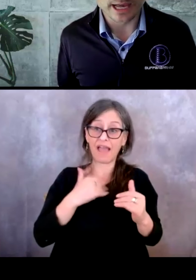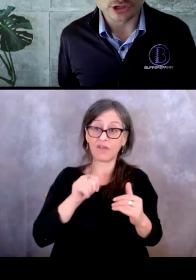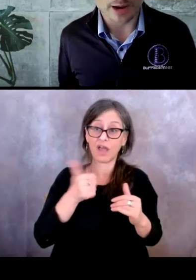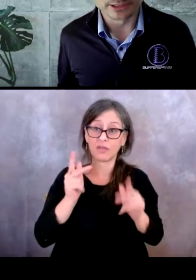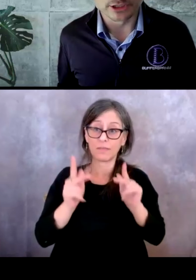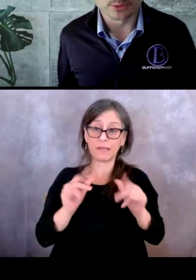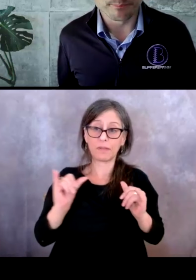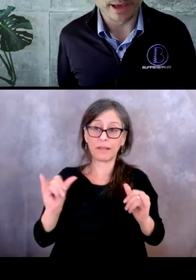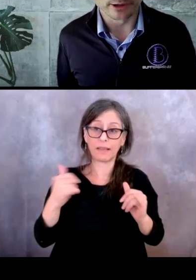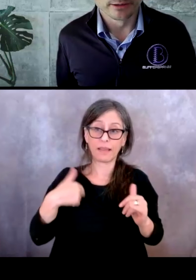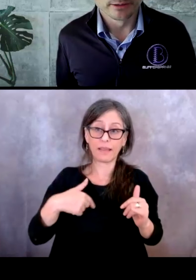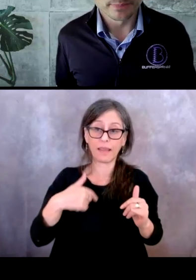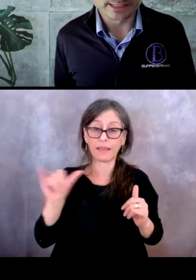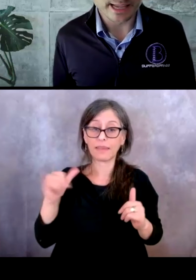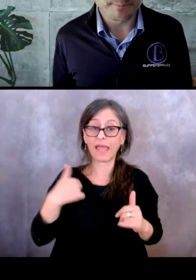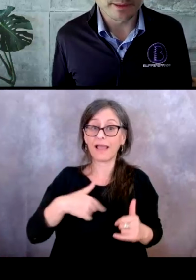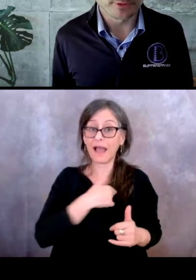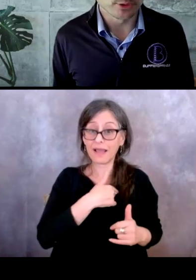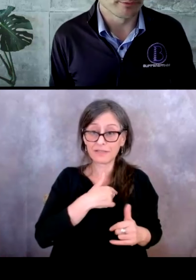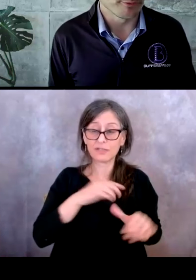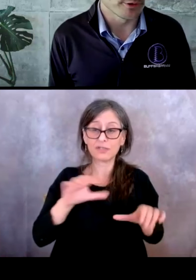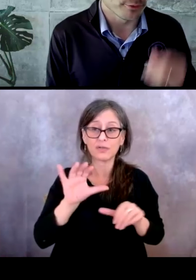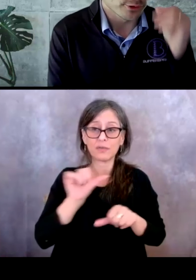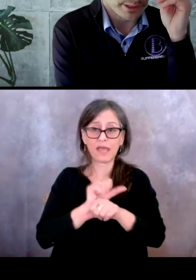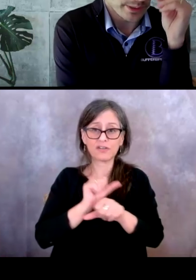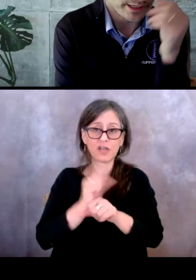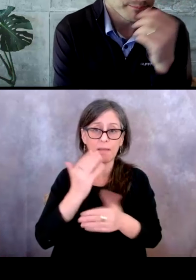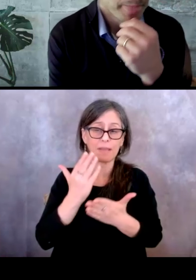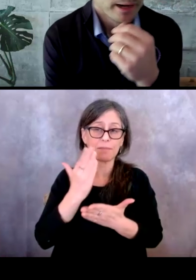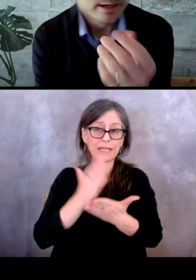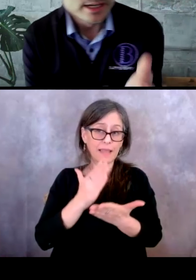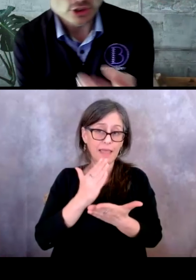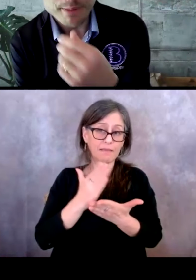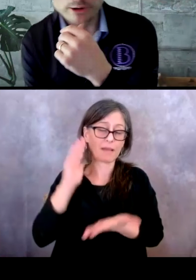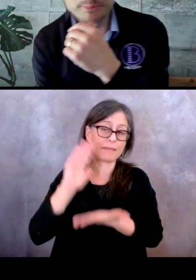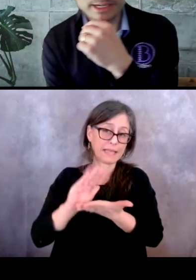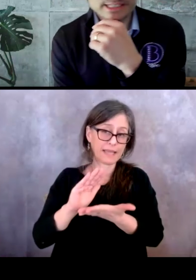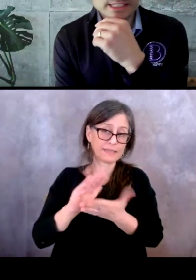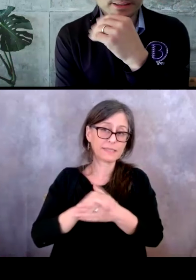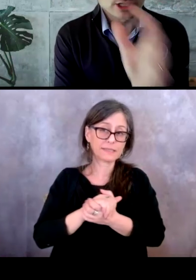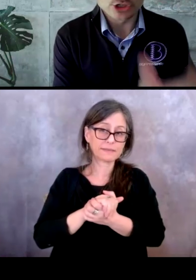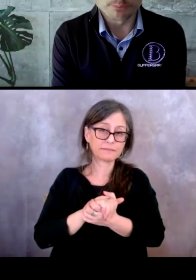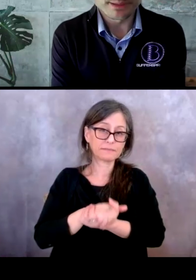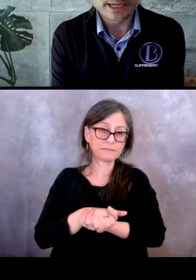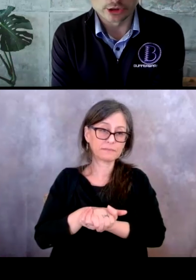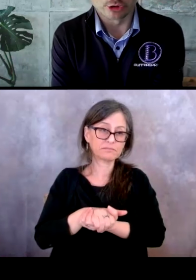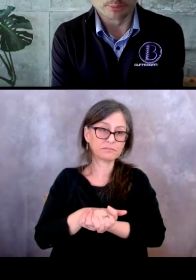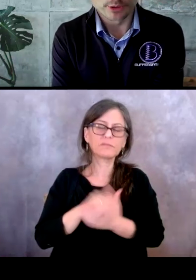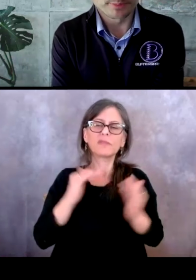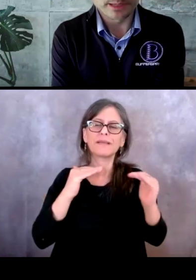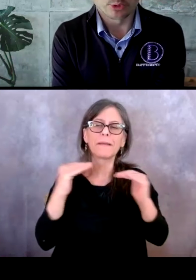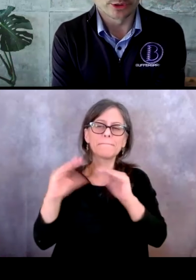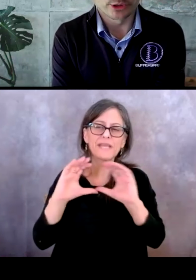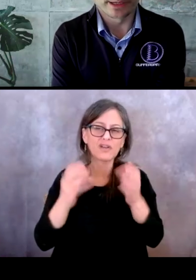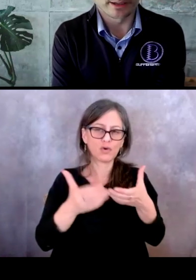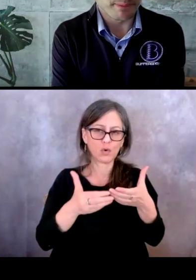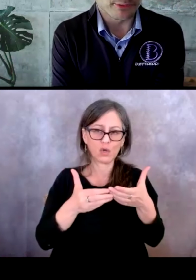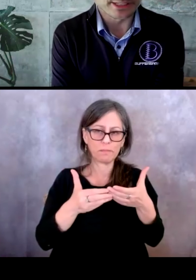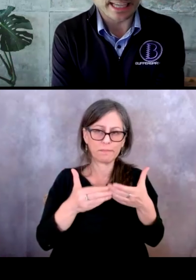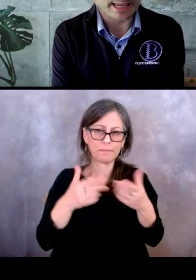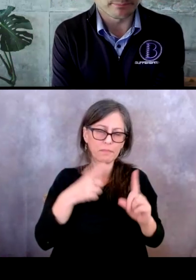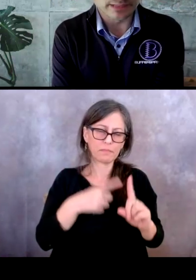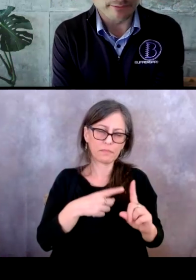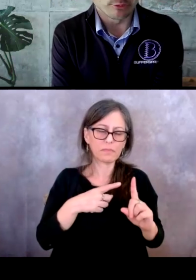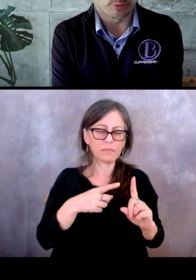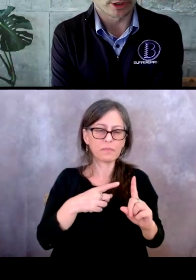to do that job and to do it better? Because that may be fewer and further between. So battle buddies, this is your peer group, your people who are doing